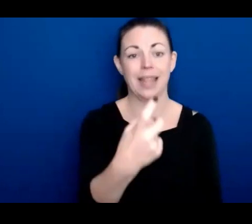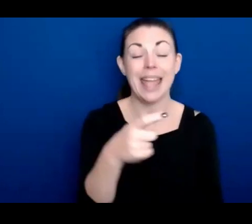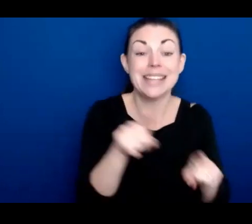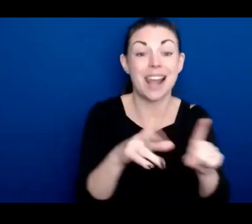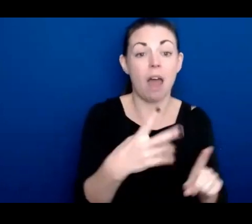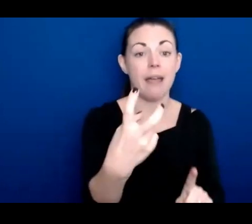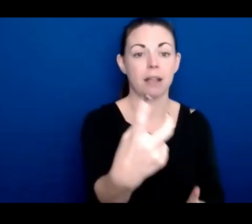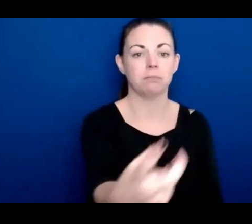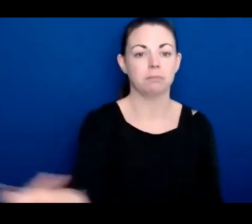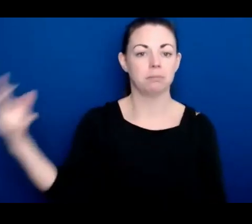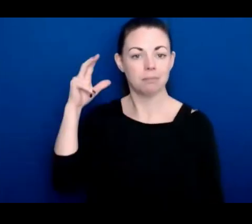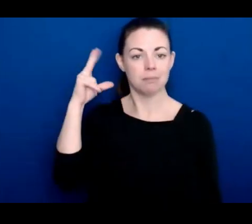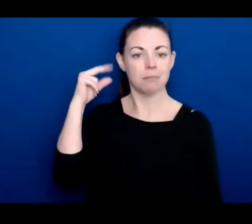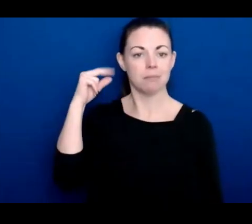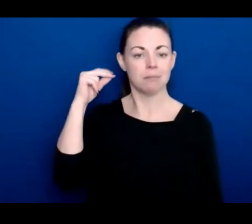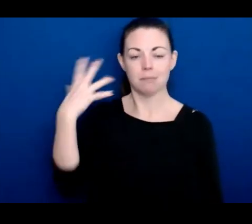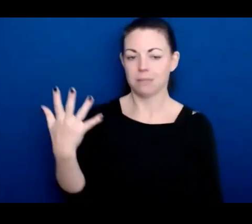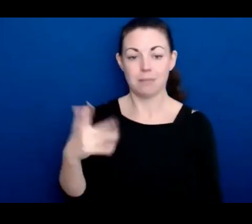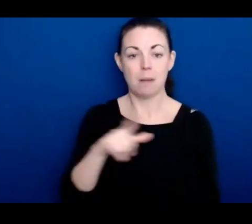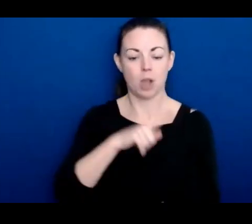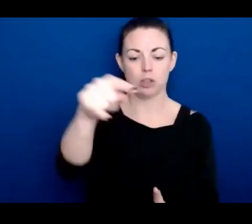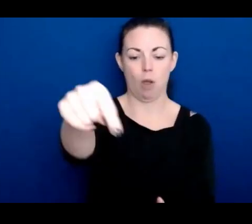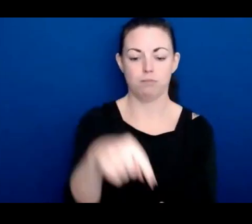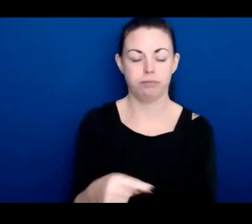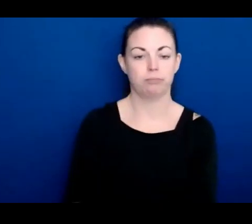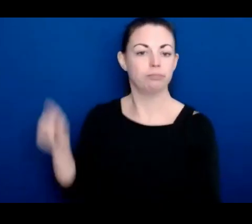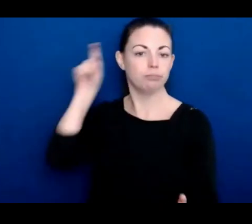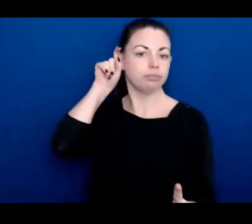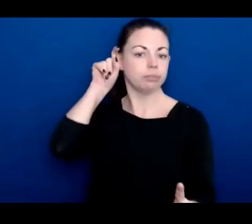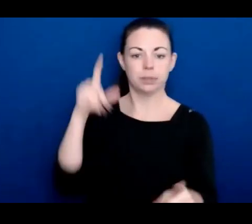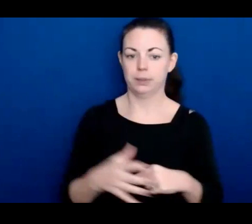that distance and reverberation and background noise. It's a wireless direct audio input. Now, if that